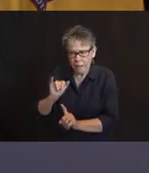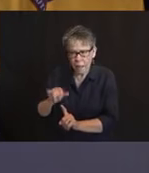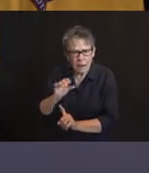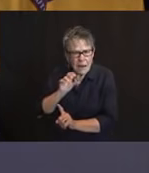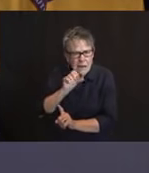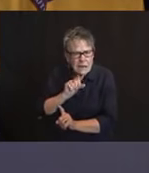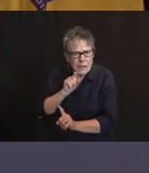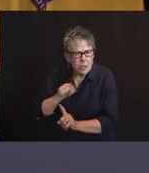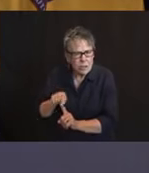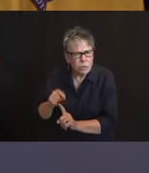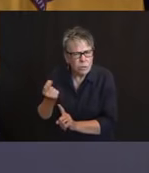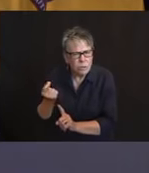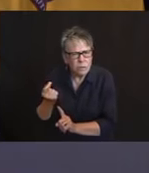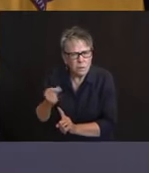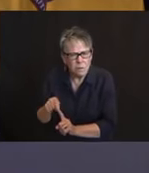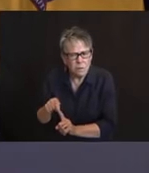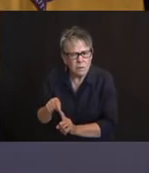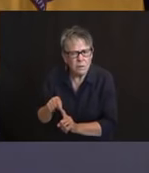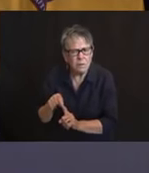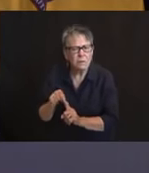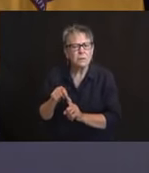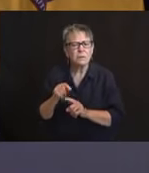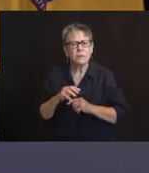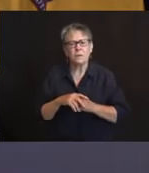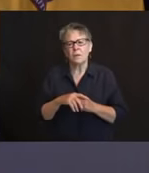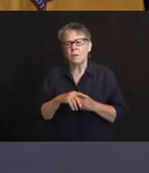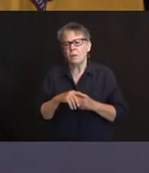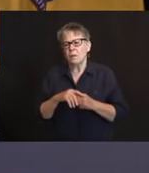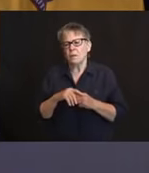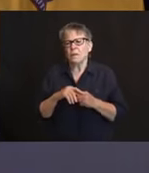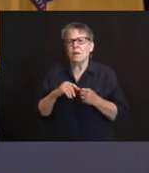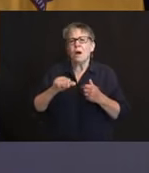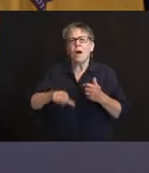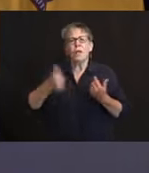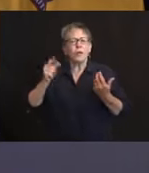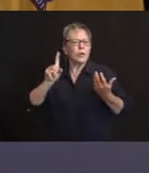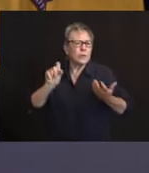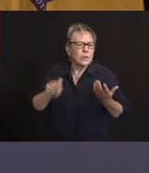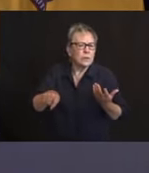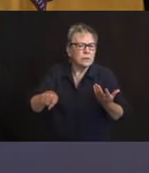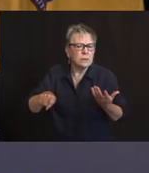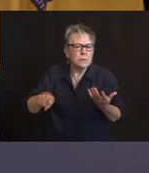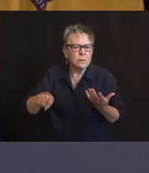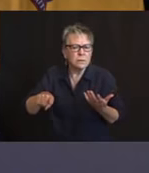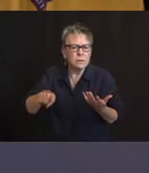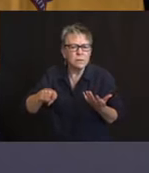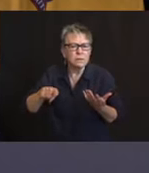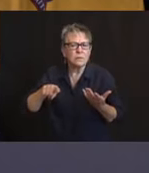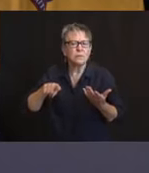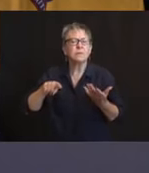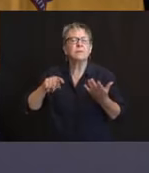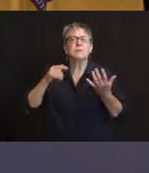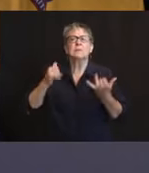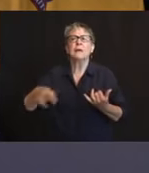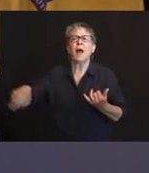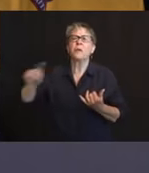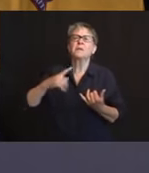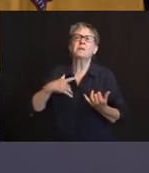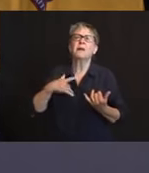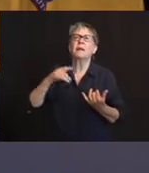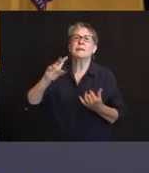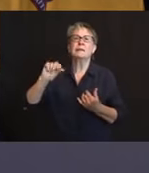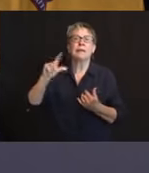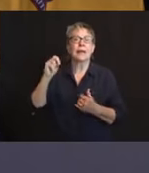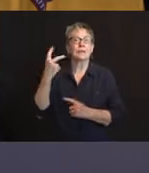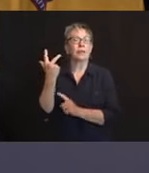Portal Bridge, and all that was needed for all that was needed was a project engineering agreement to be finished and for the